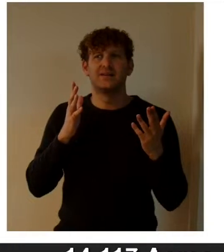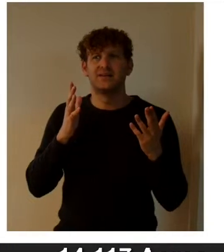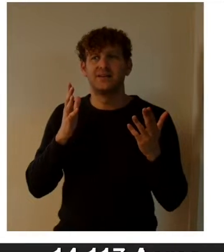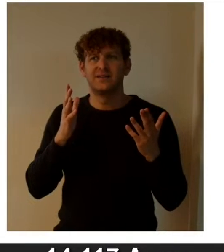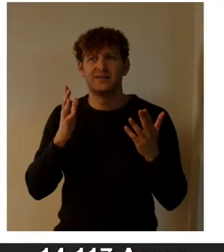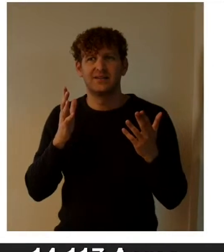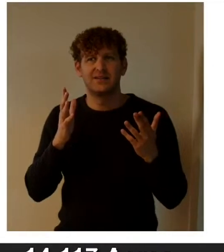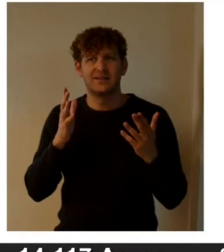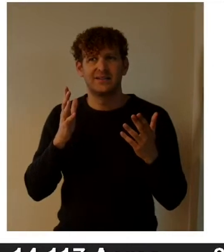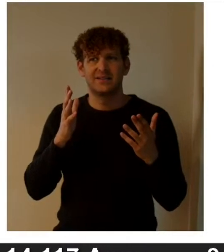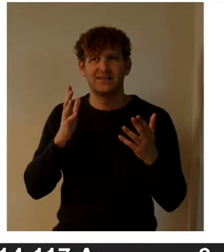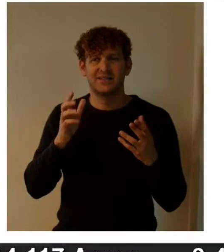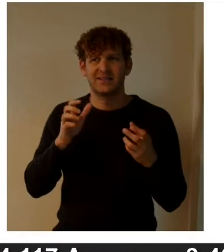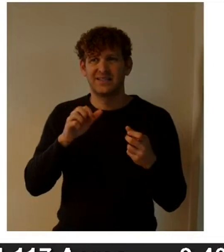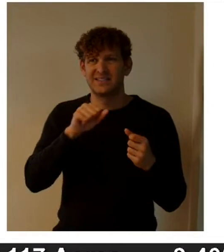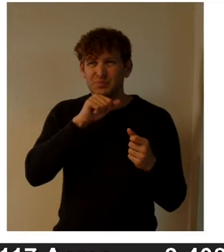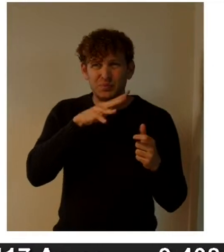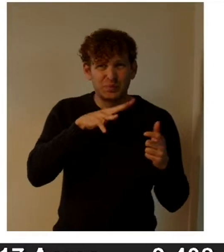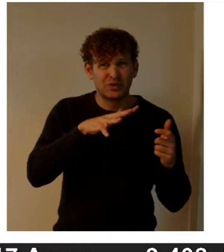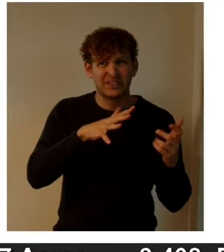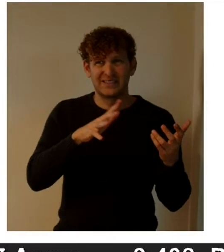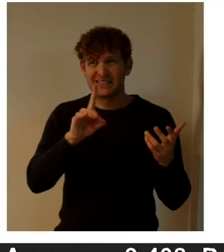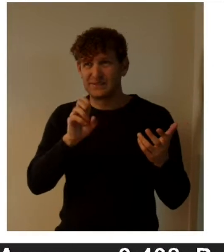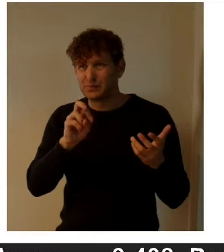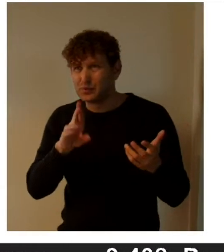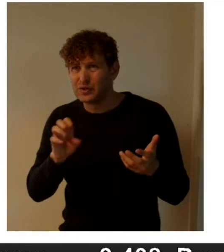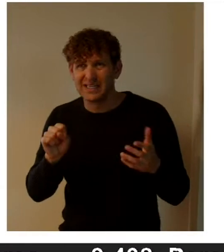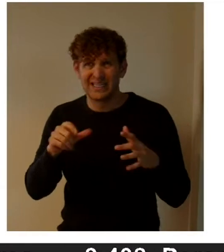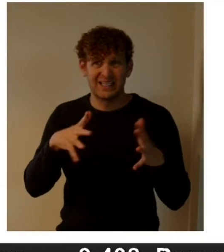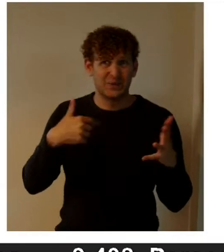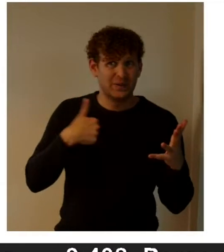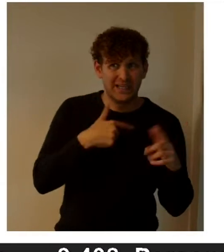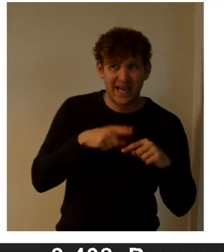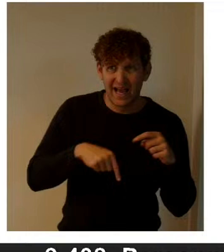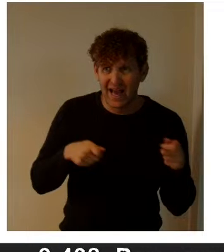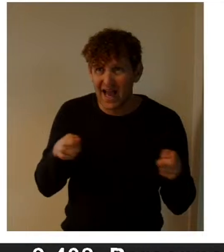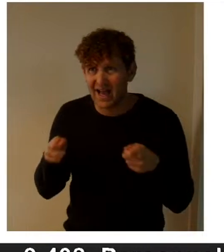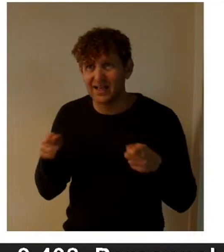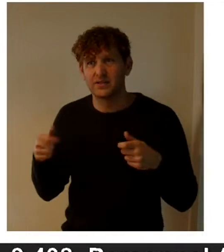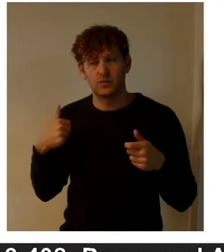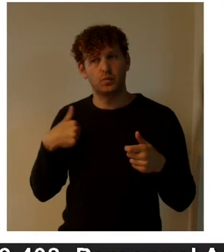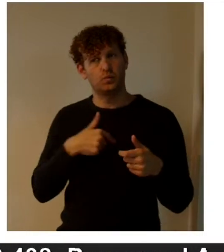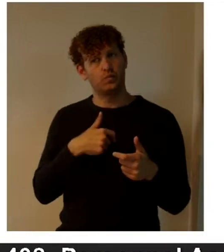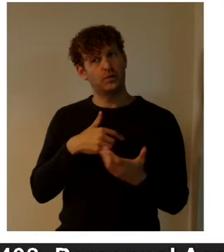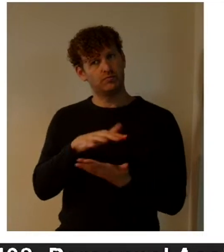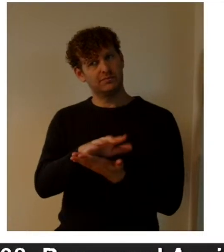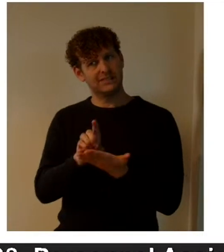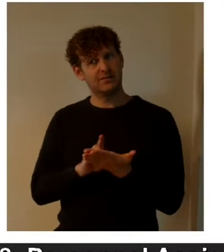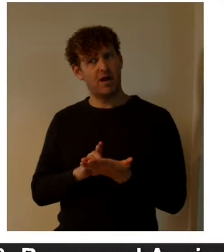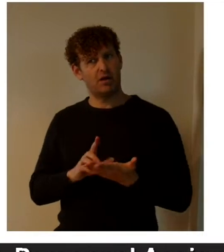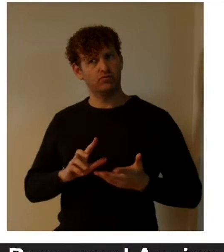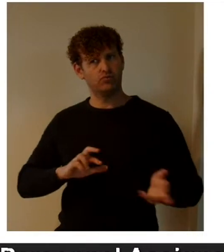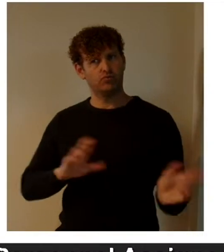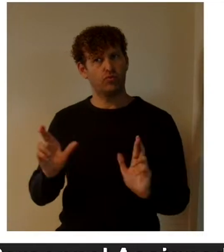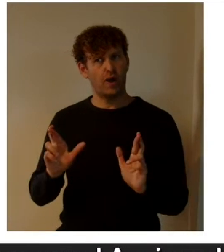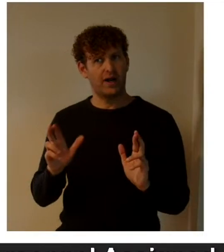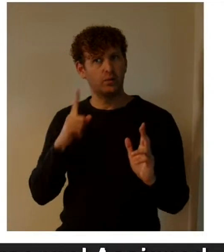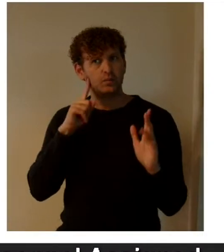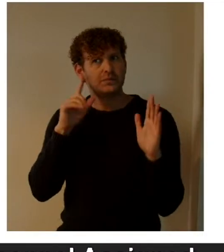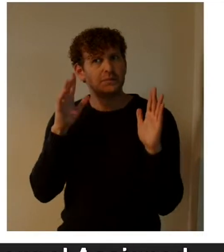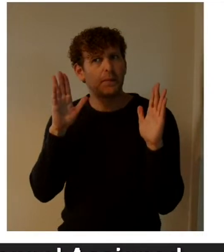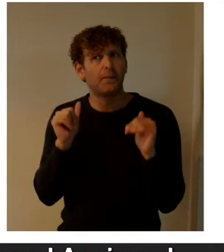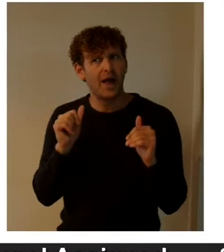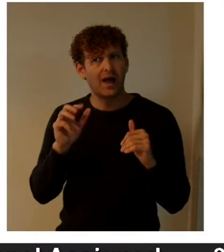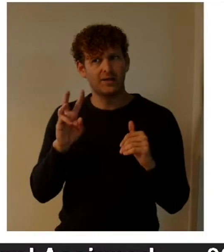reservoir can't be handled. We've designed it for that, and we expect it to fully fill up in a couple rain events. And